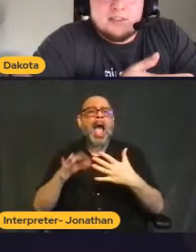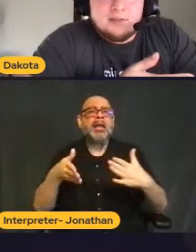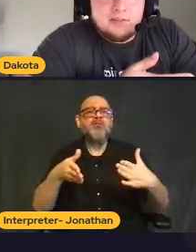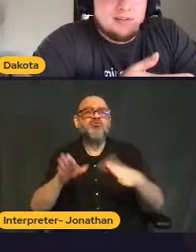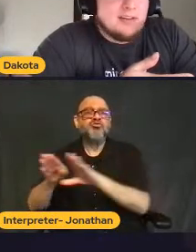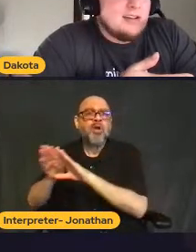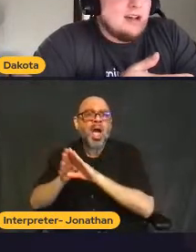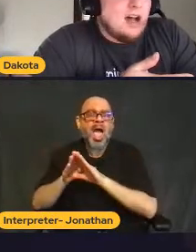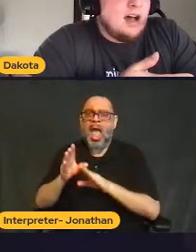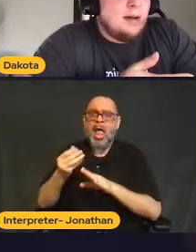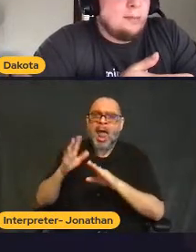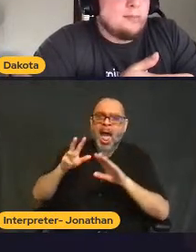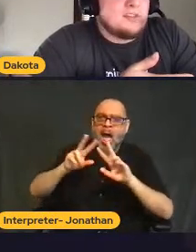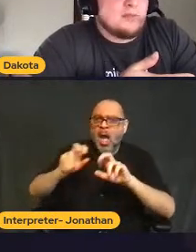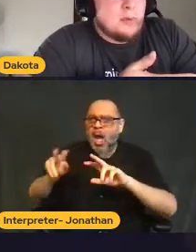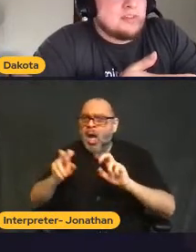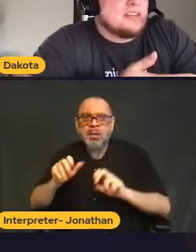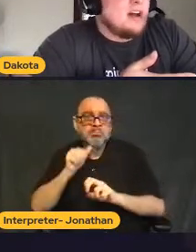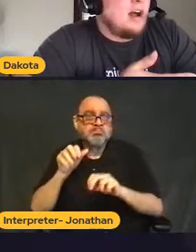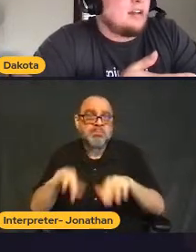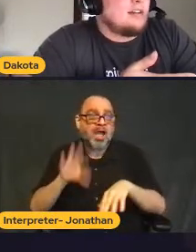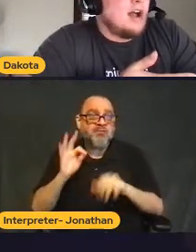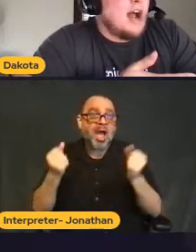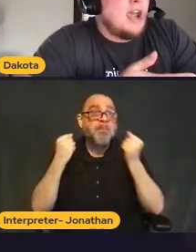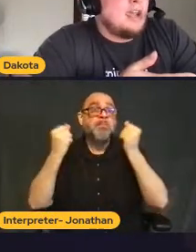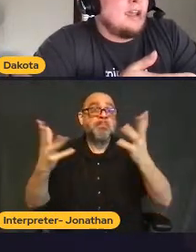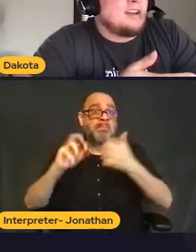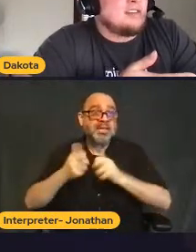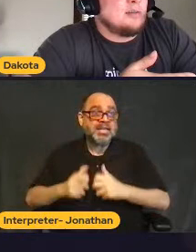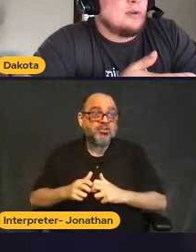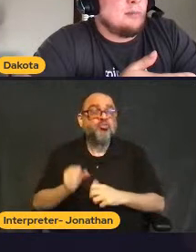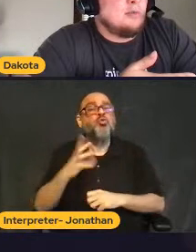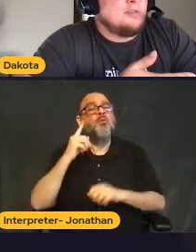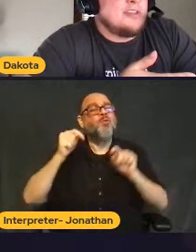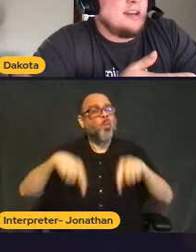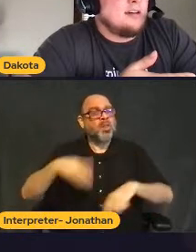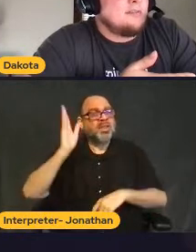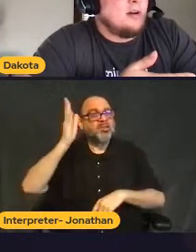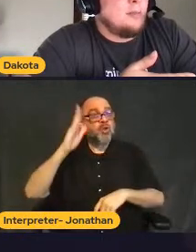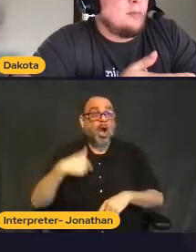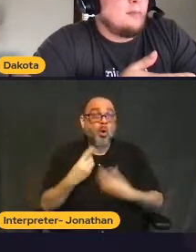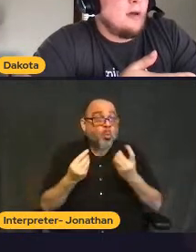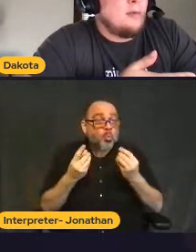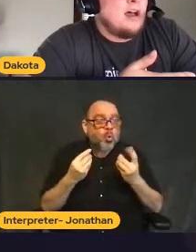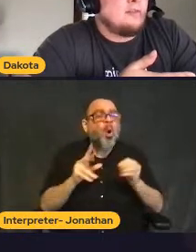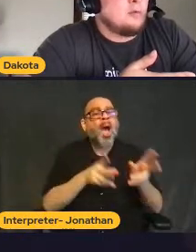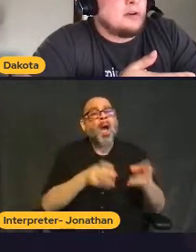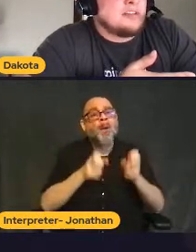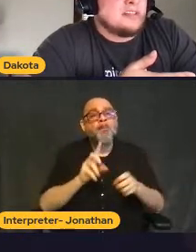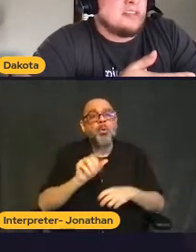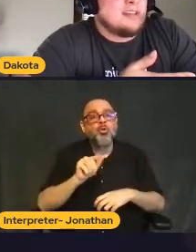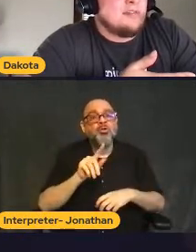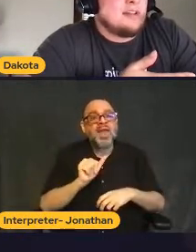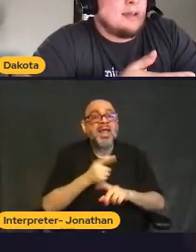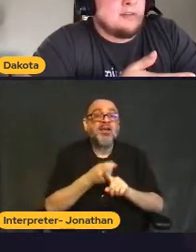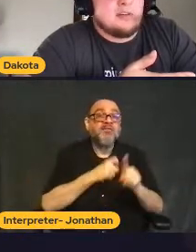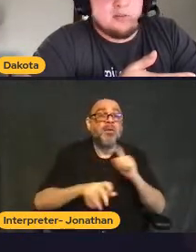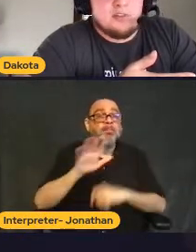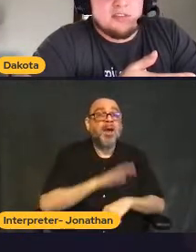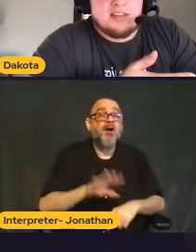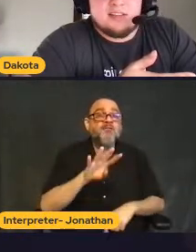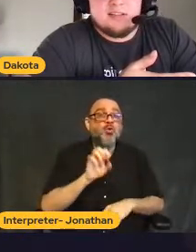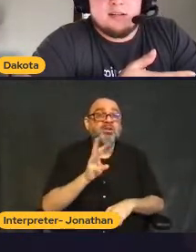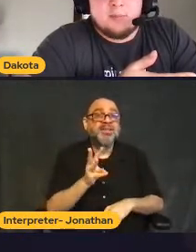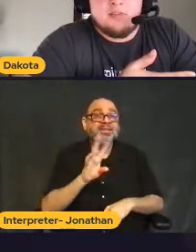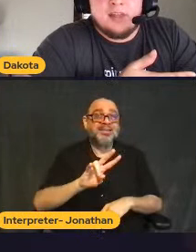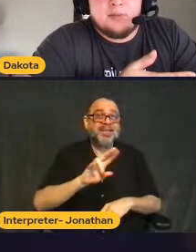find a ton of issues. So for the purpose of the talk, I actually went and pulled data from around 467 Lambda function